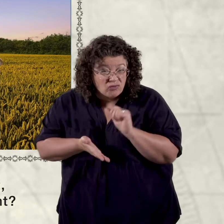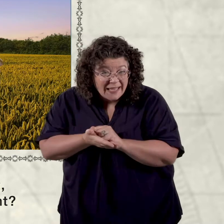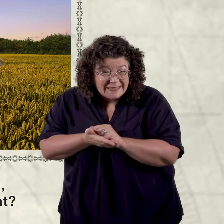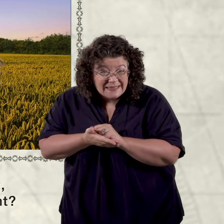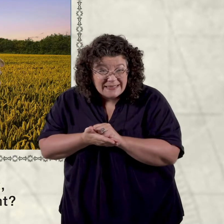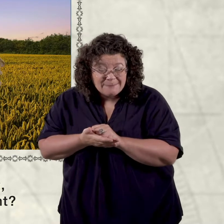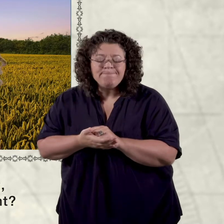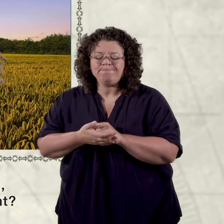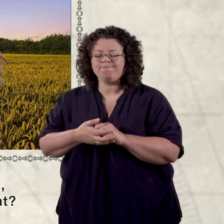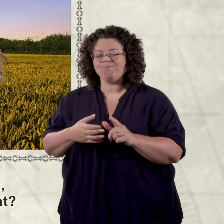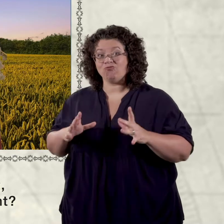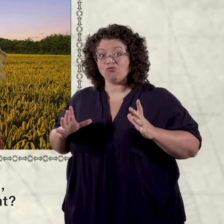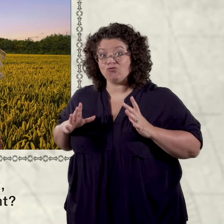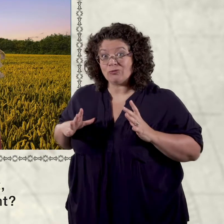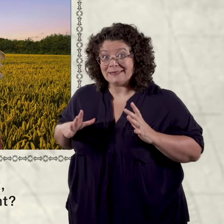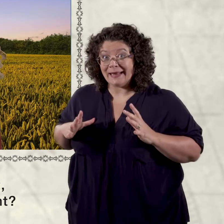Is that right?